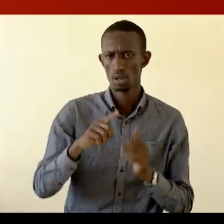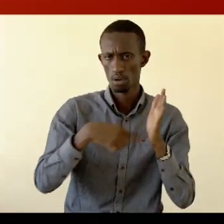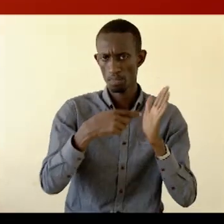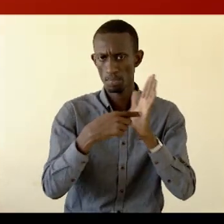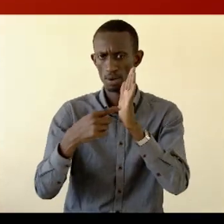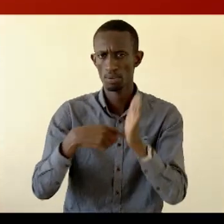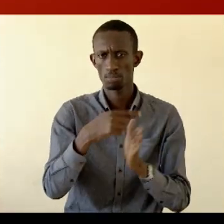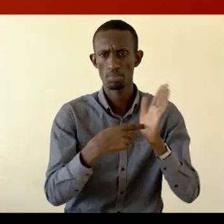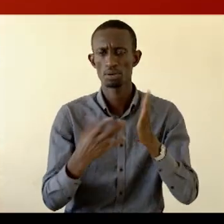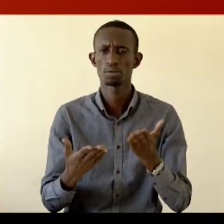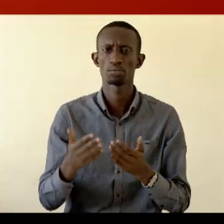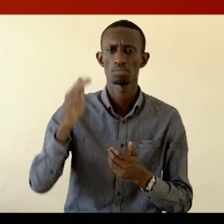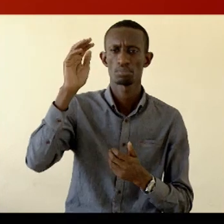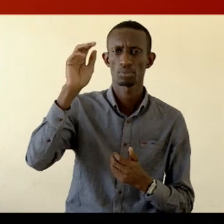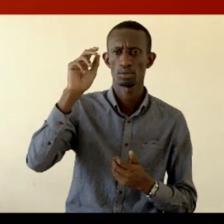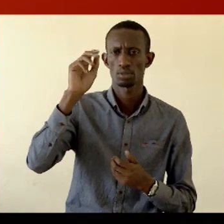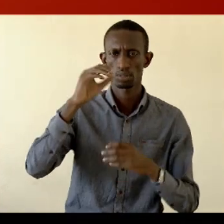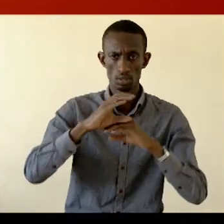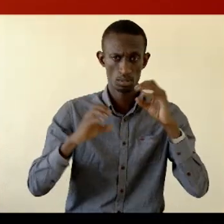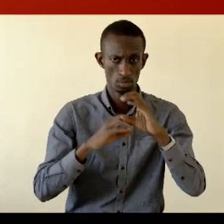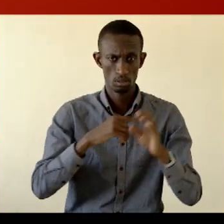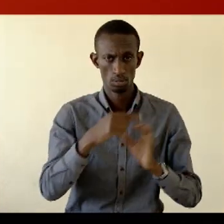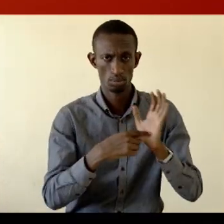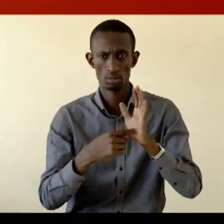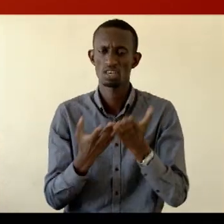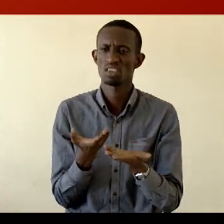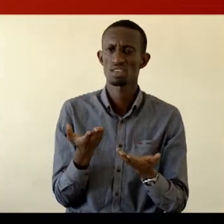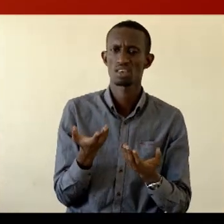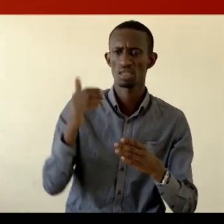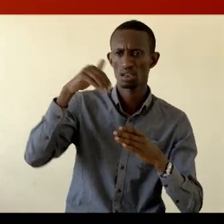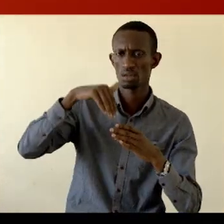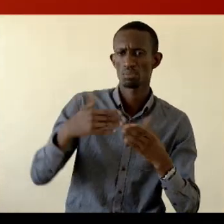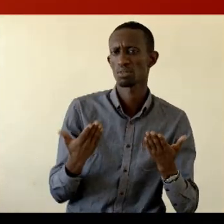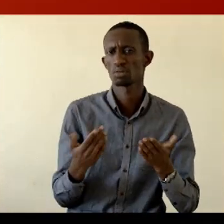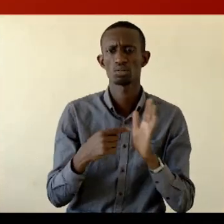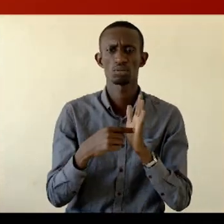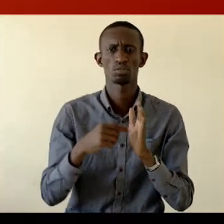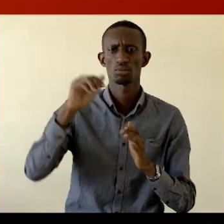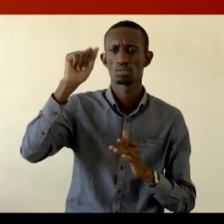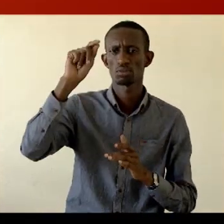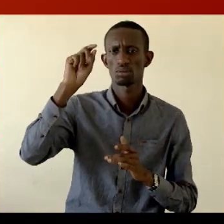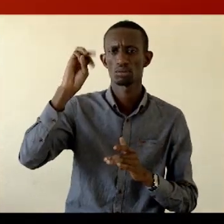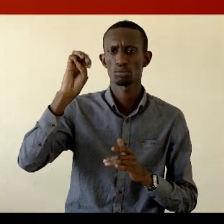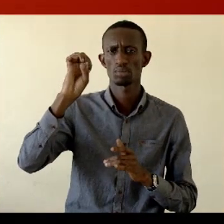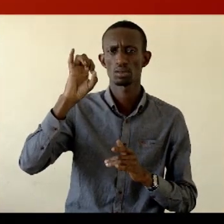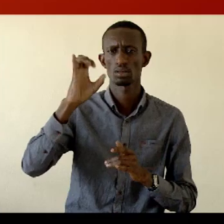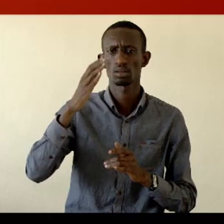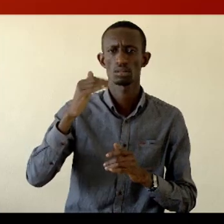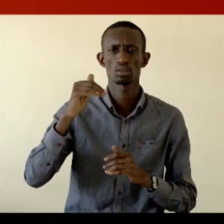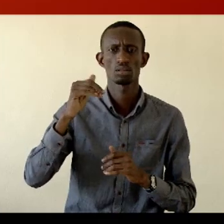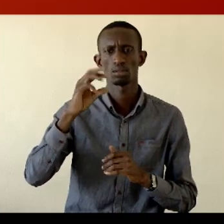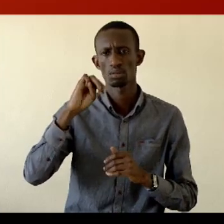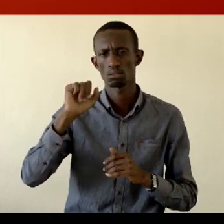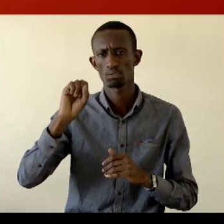the chemical symbol of the element containing the atomic mass as well as the atomic number